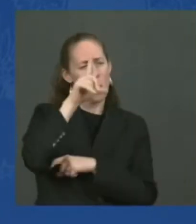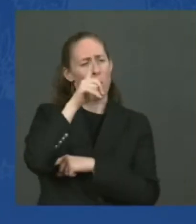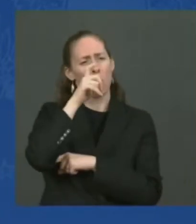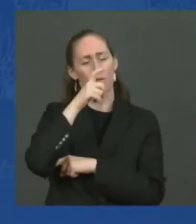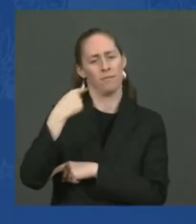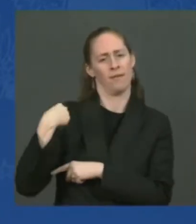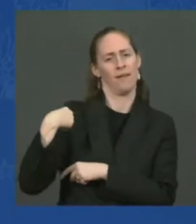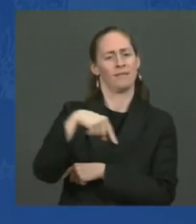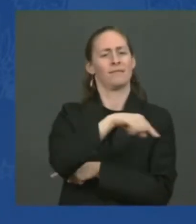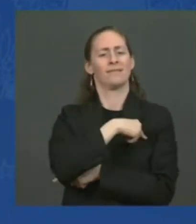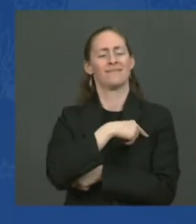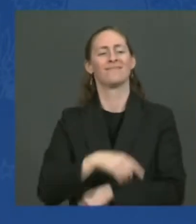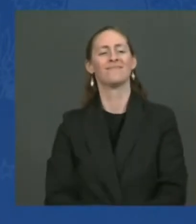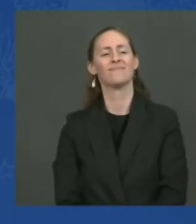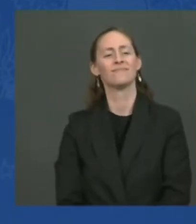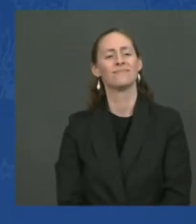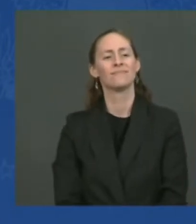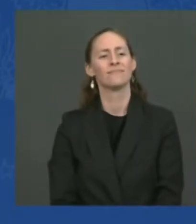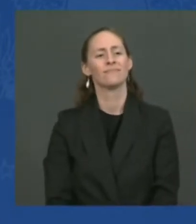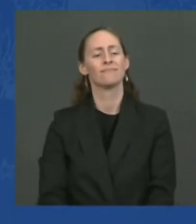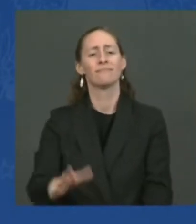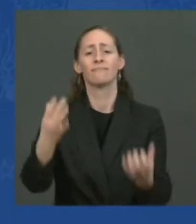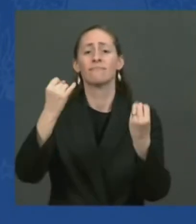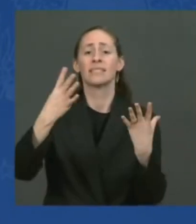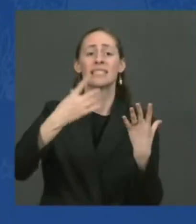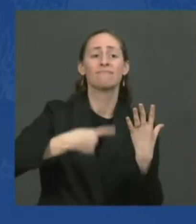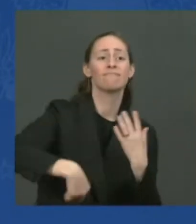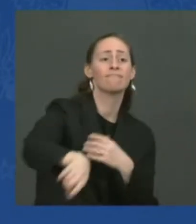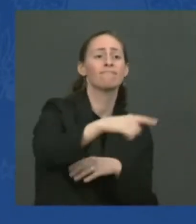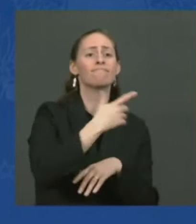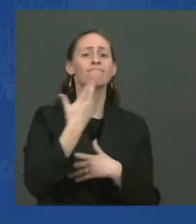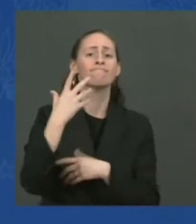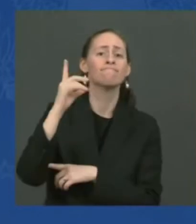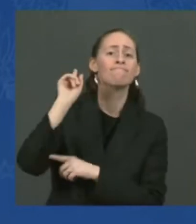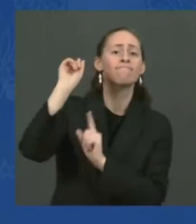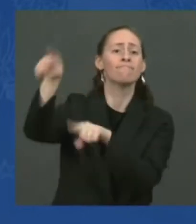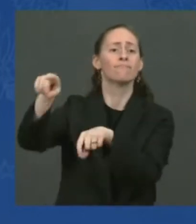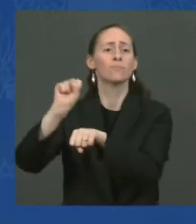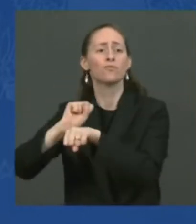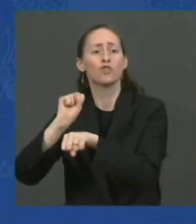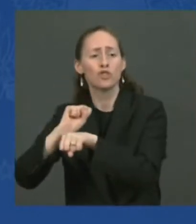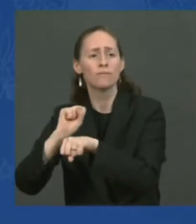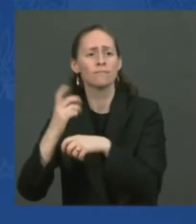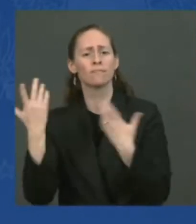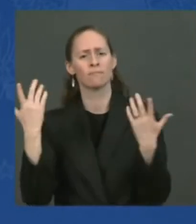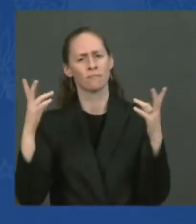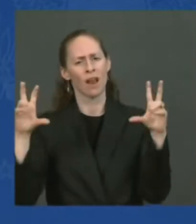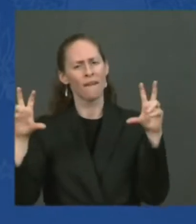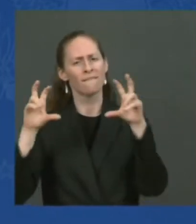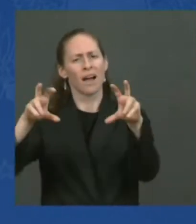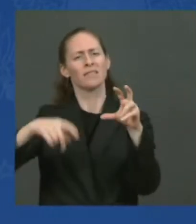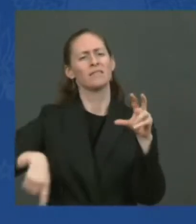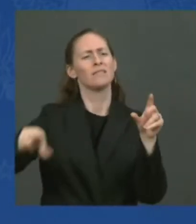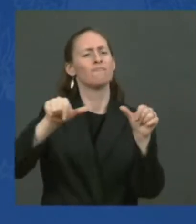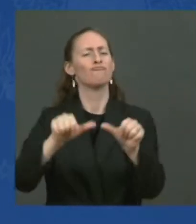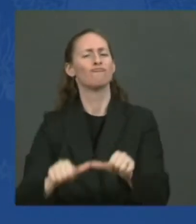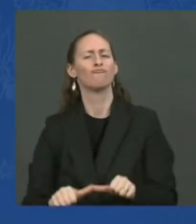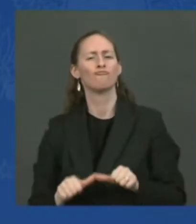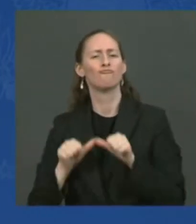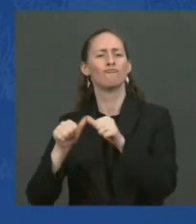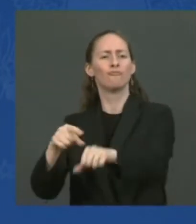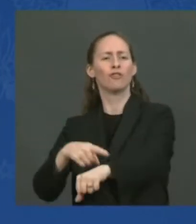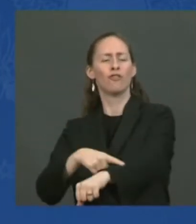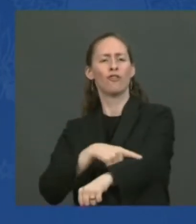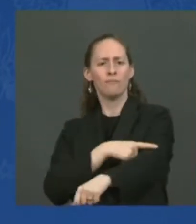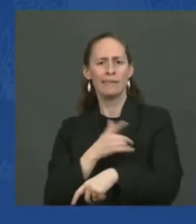Americans to work and providing long-term funding to address our nation's crumbling infrastructure. I